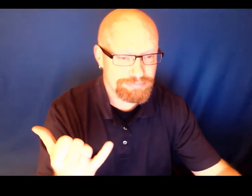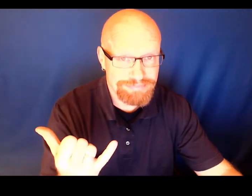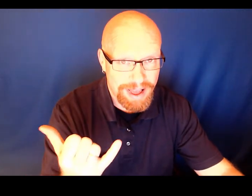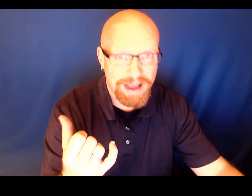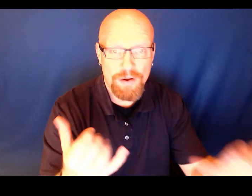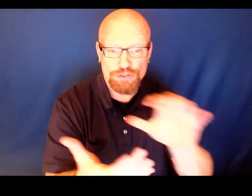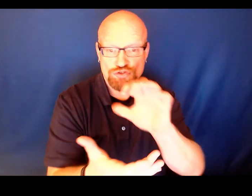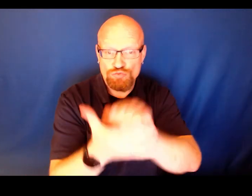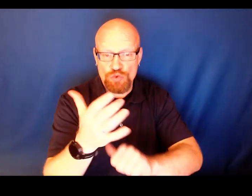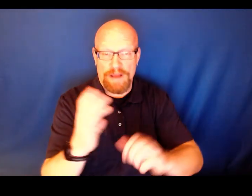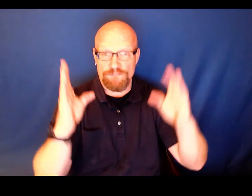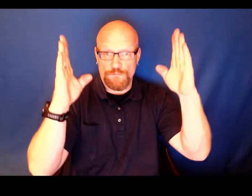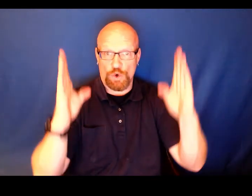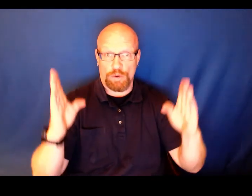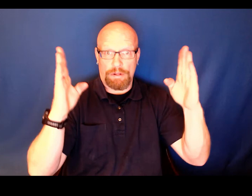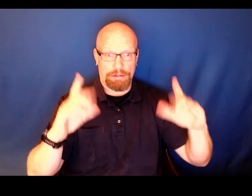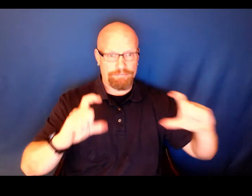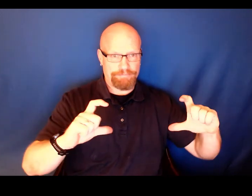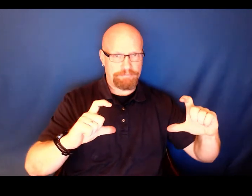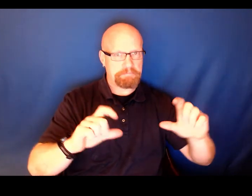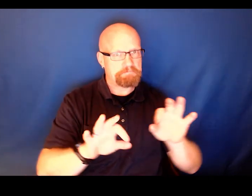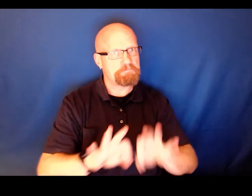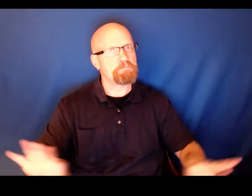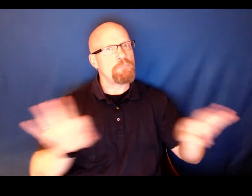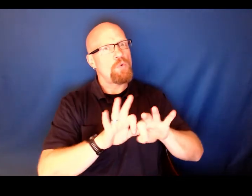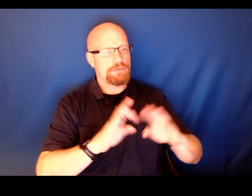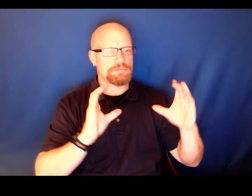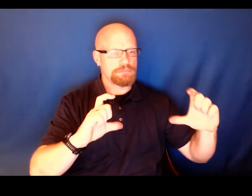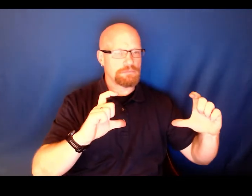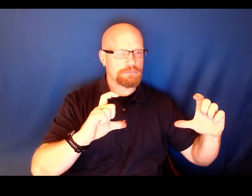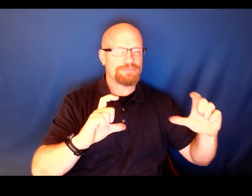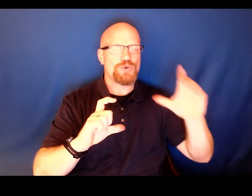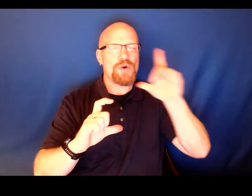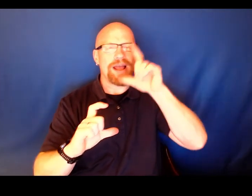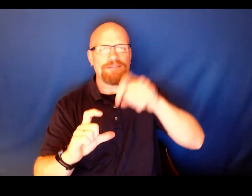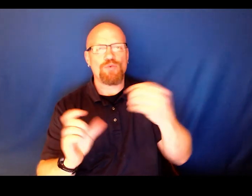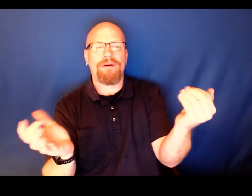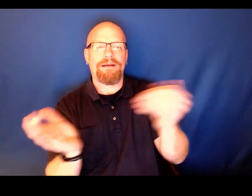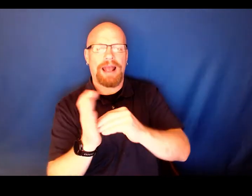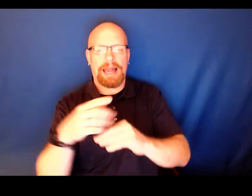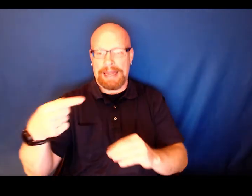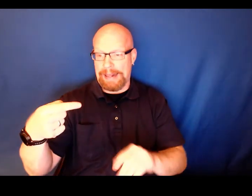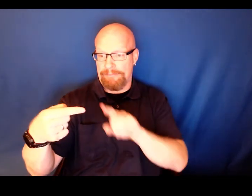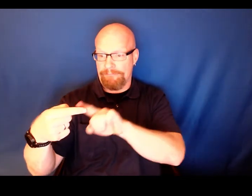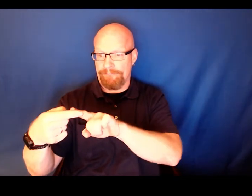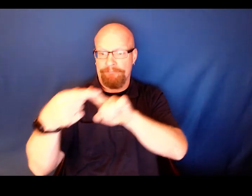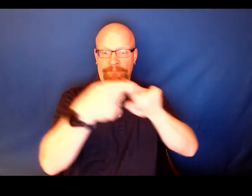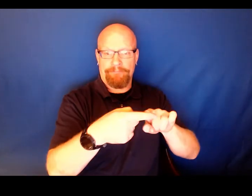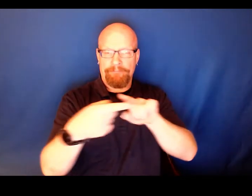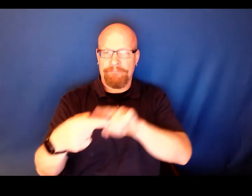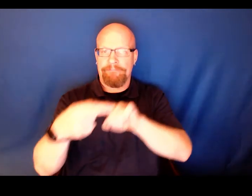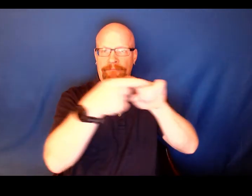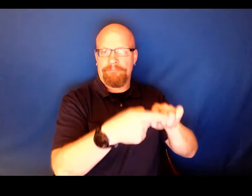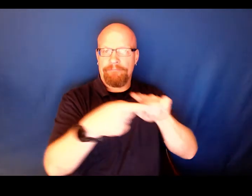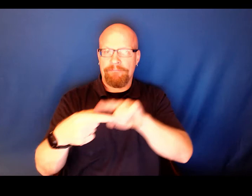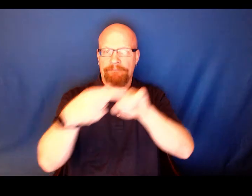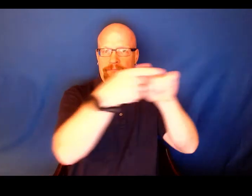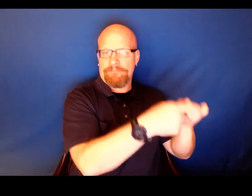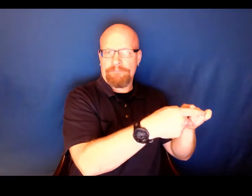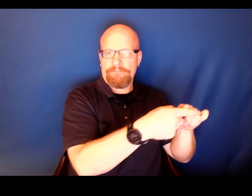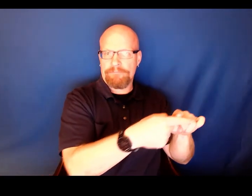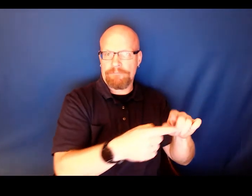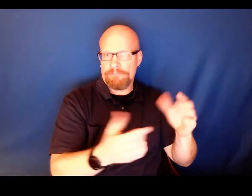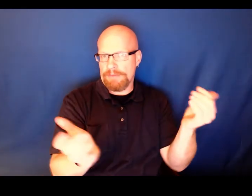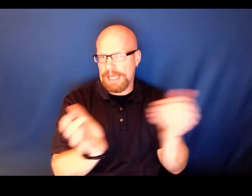Now, we have subtraction sign, minus with the parentheses. It's important. You have to, again, like